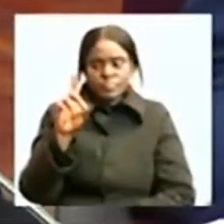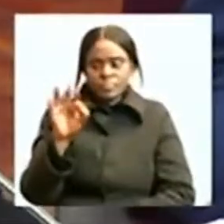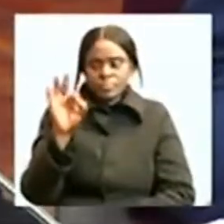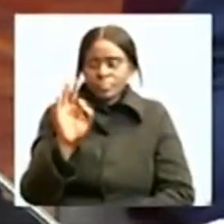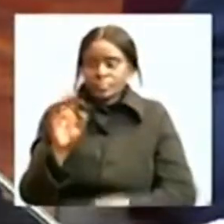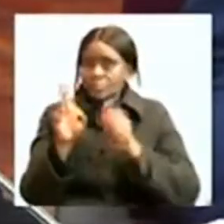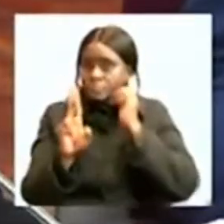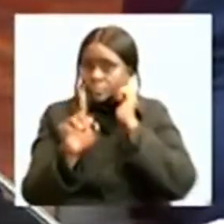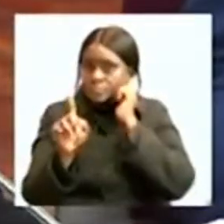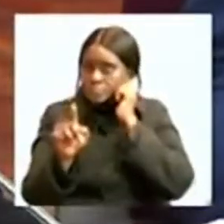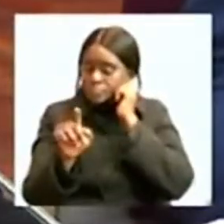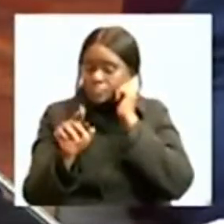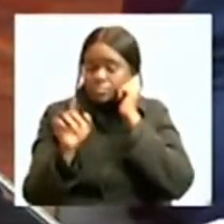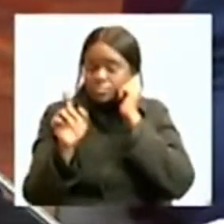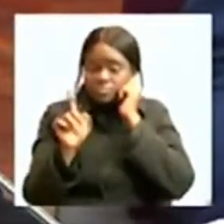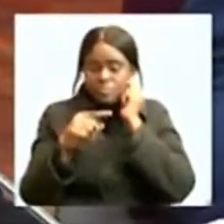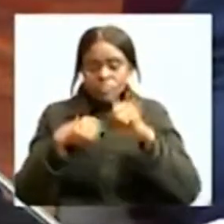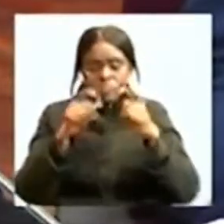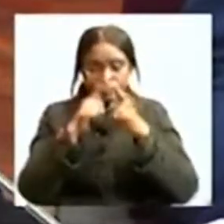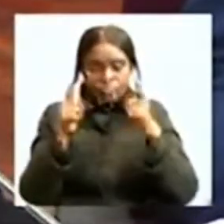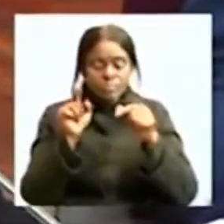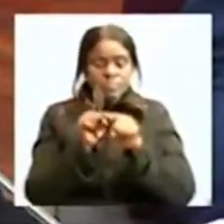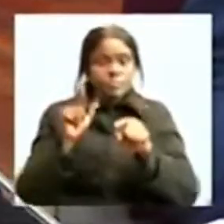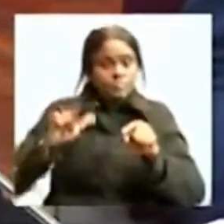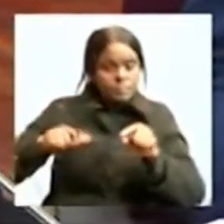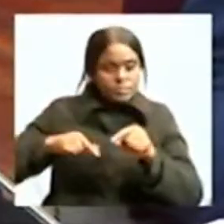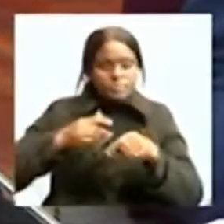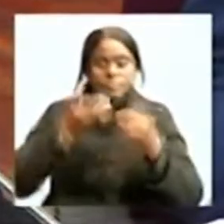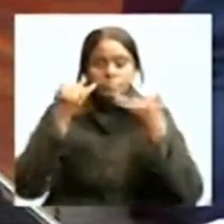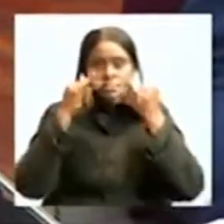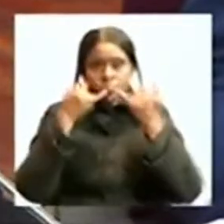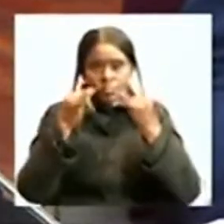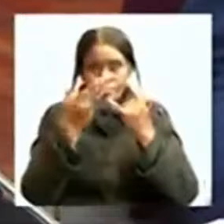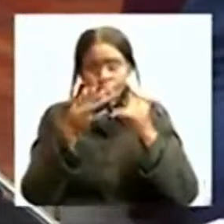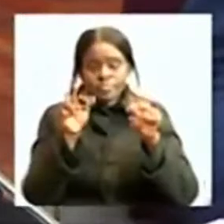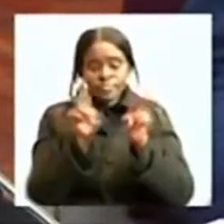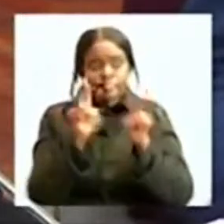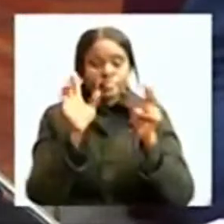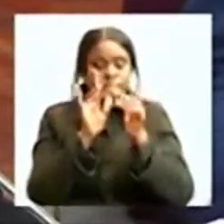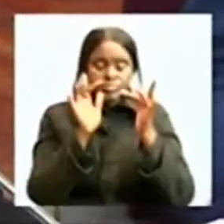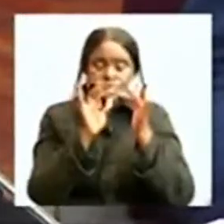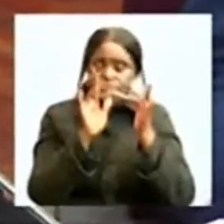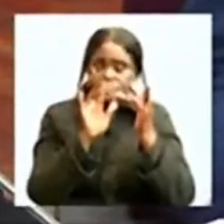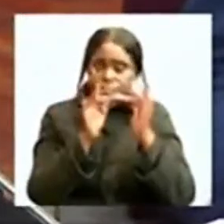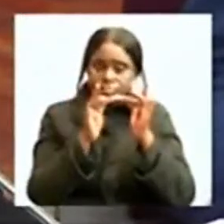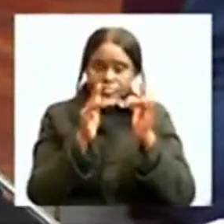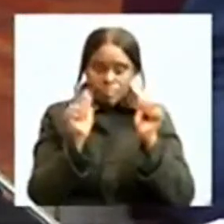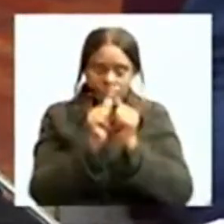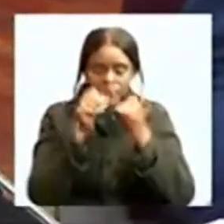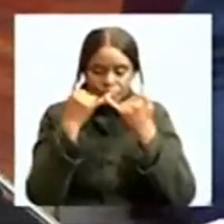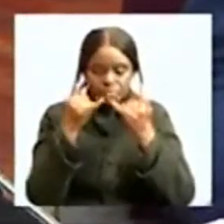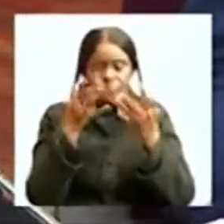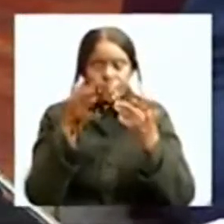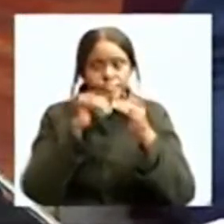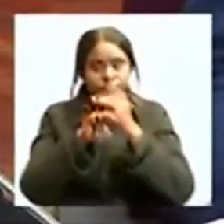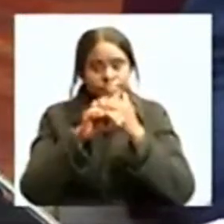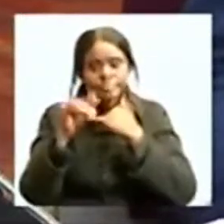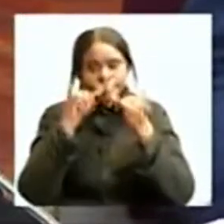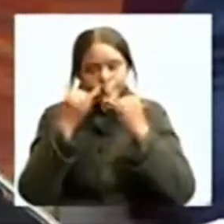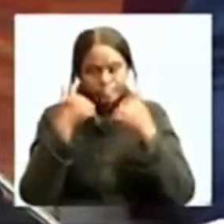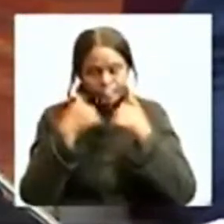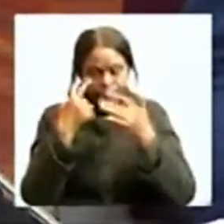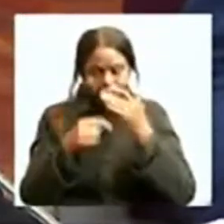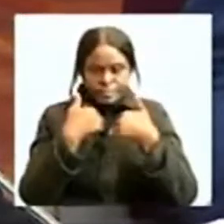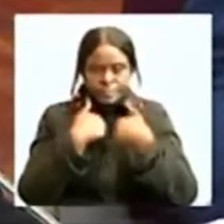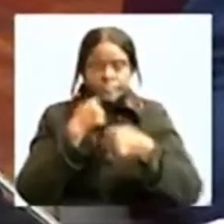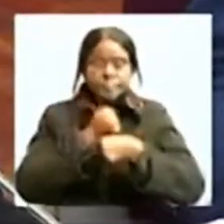utilization. However, challenges such as delayed updates, network issues, and data entry errors have